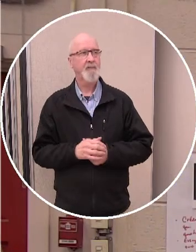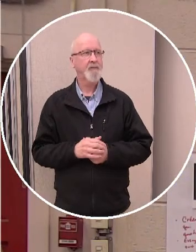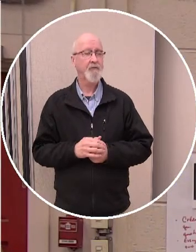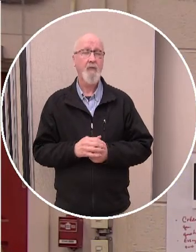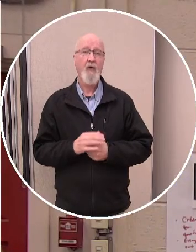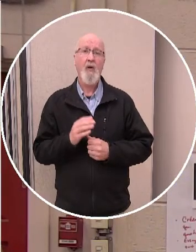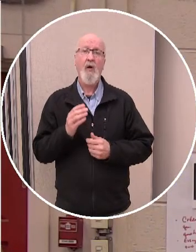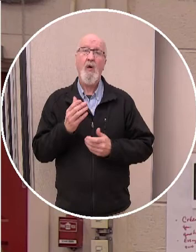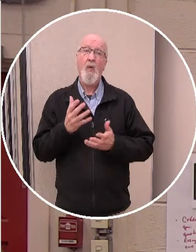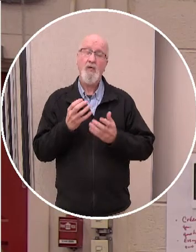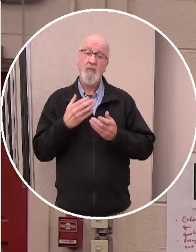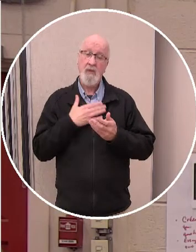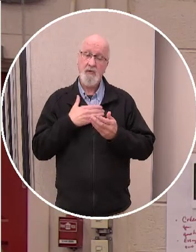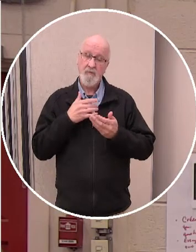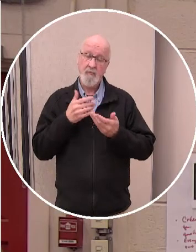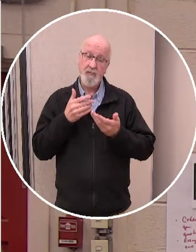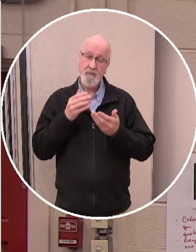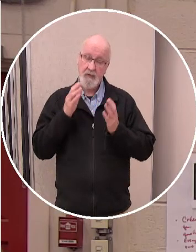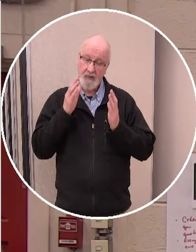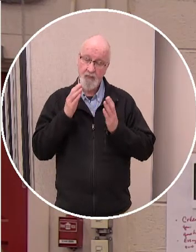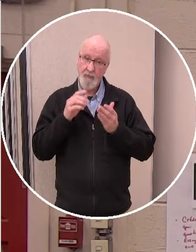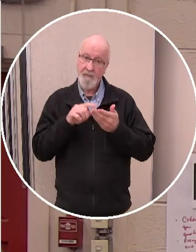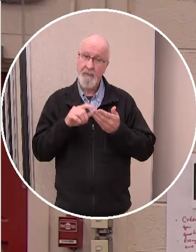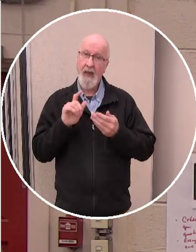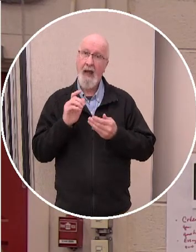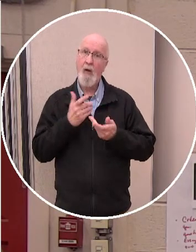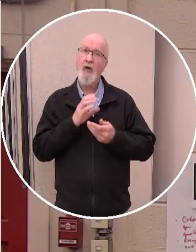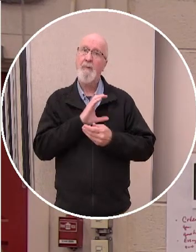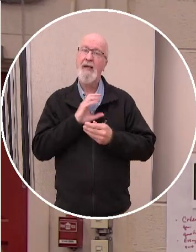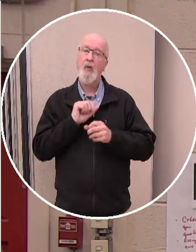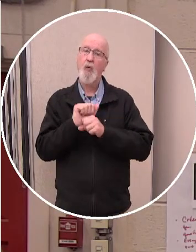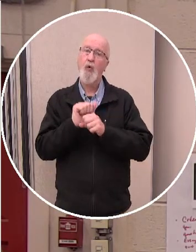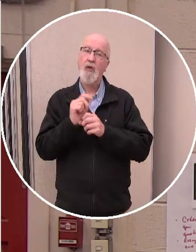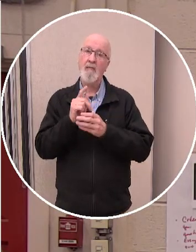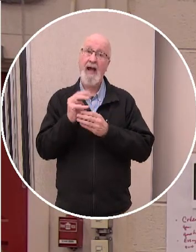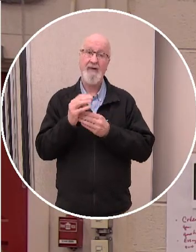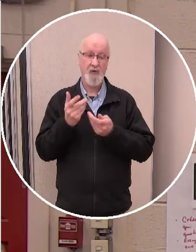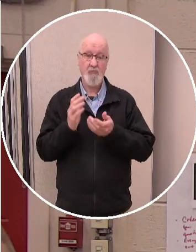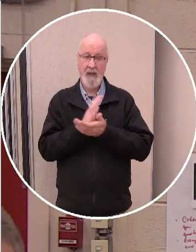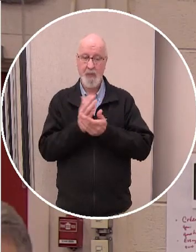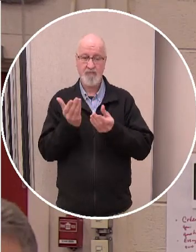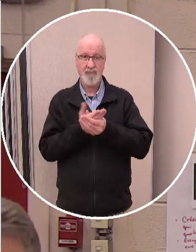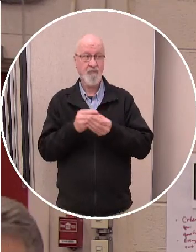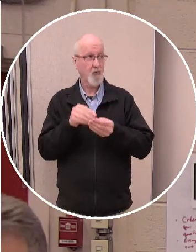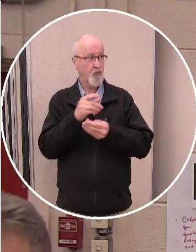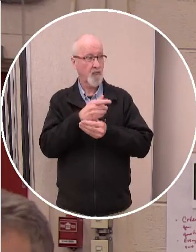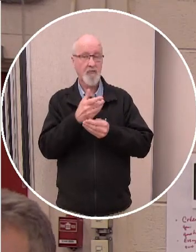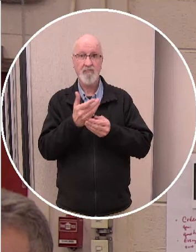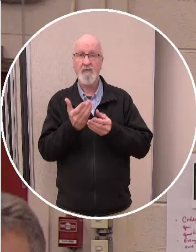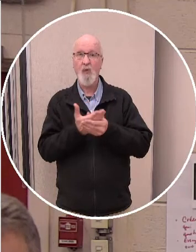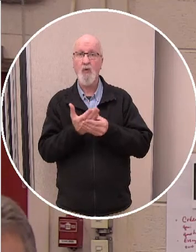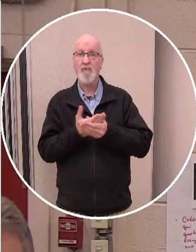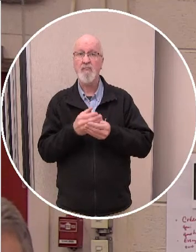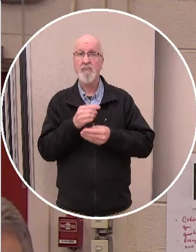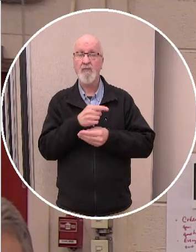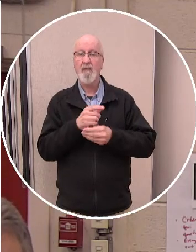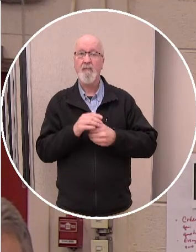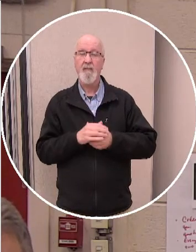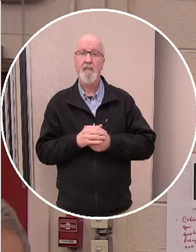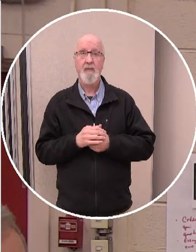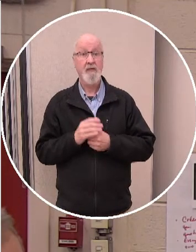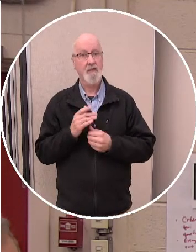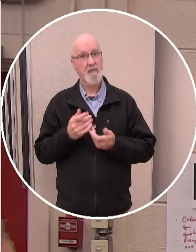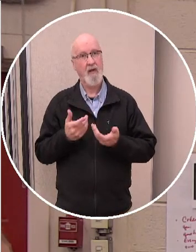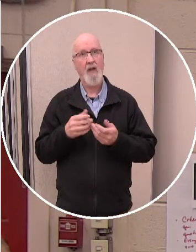attention to the committee work plan, which was in your packages. It's